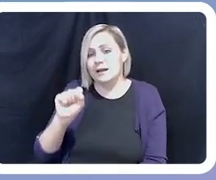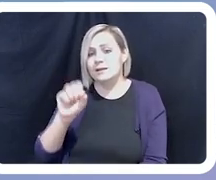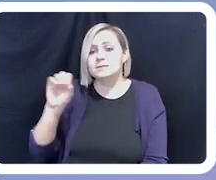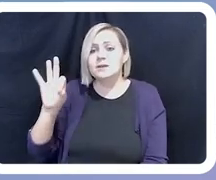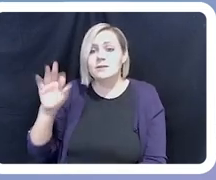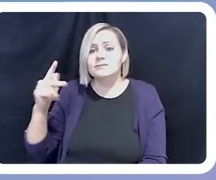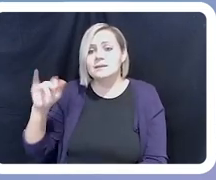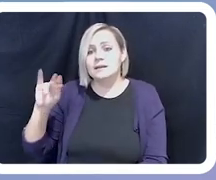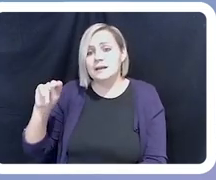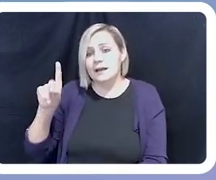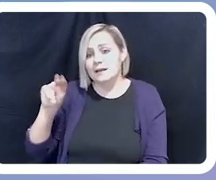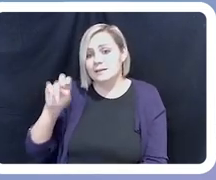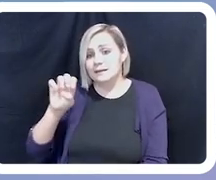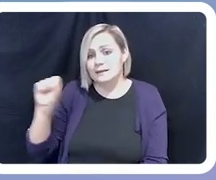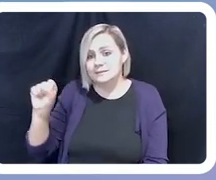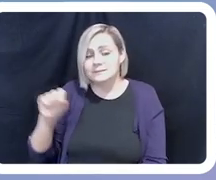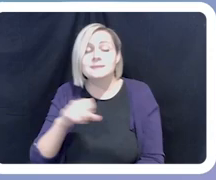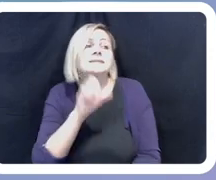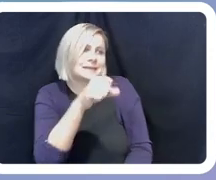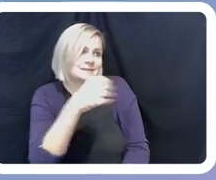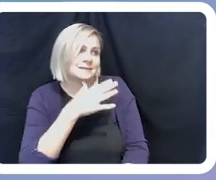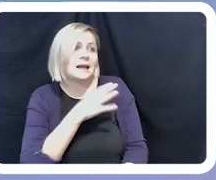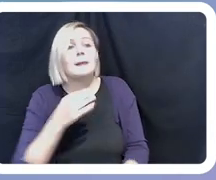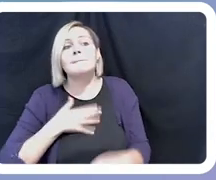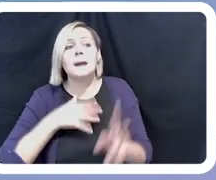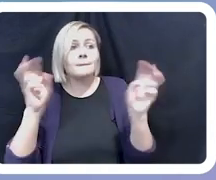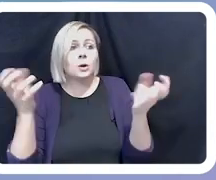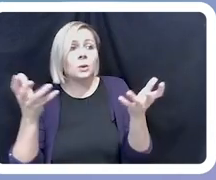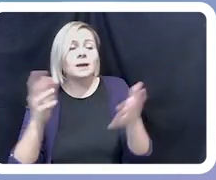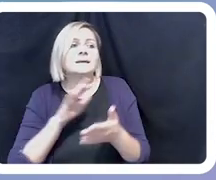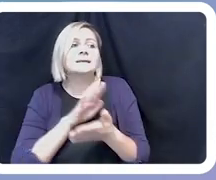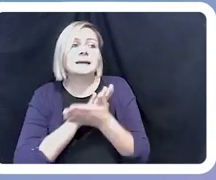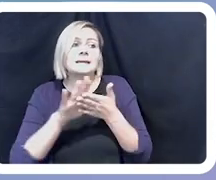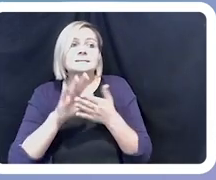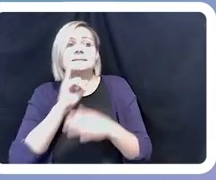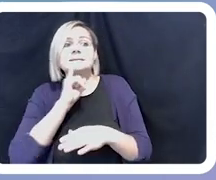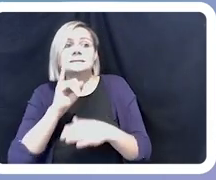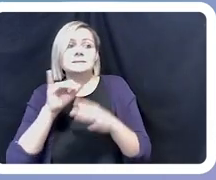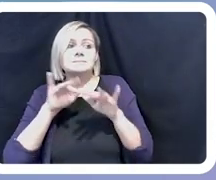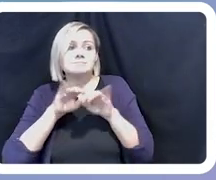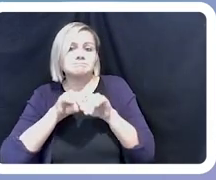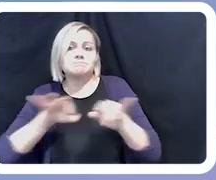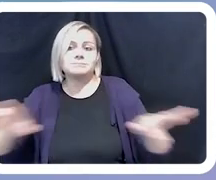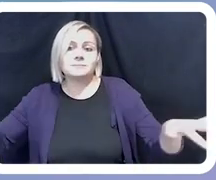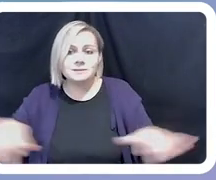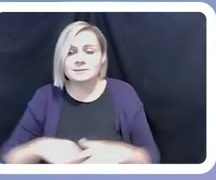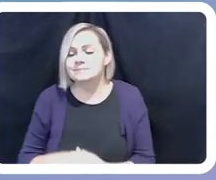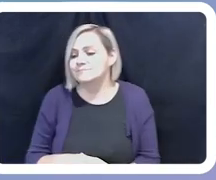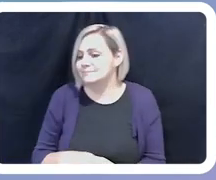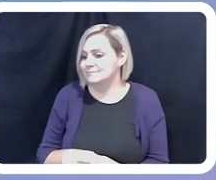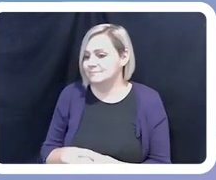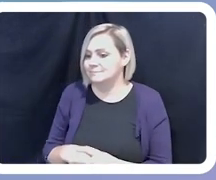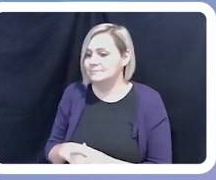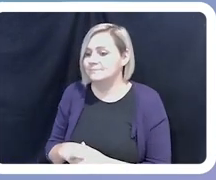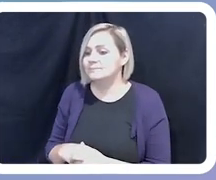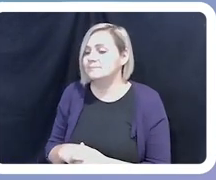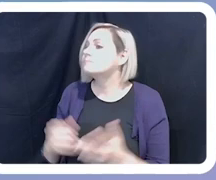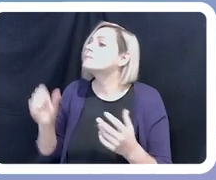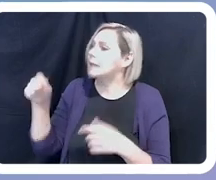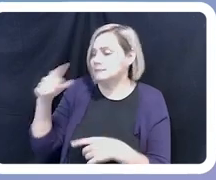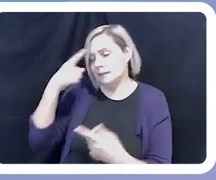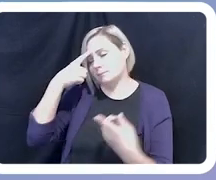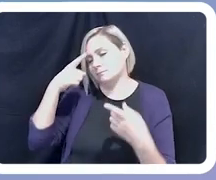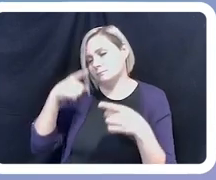motto for that one is, kindness is contagious. Yes, it is. I 100% believe in that. Yes. What is your website